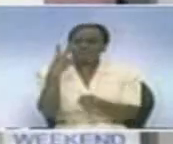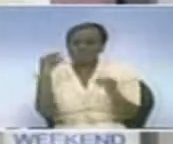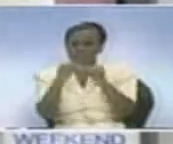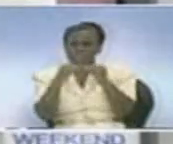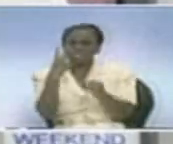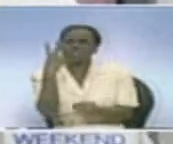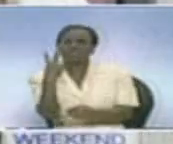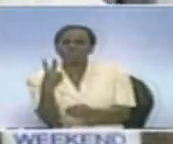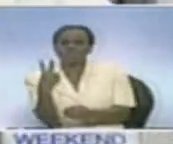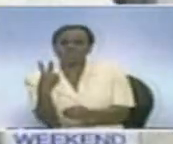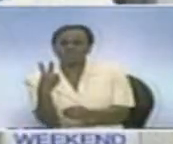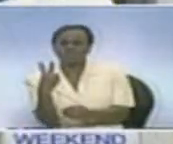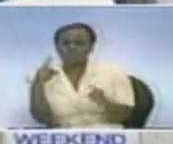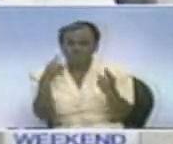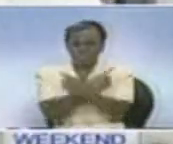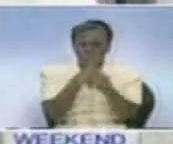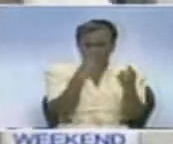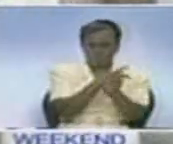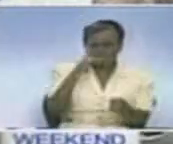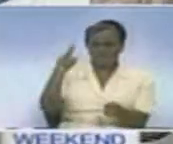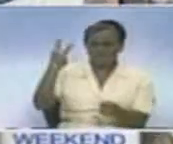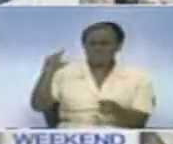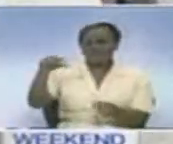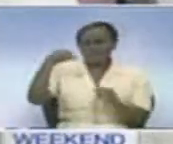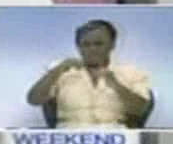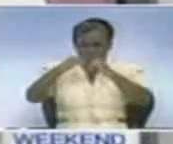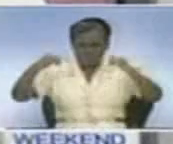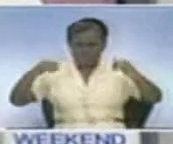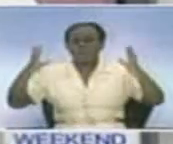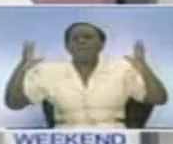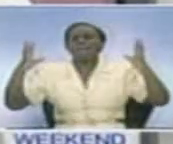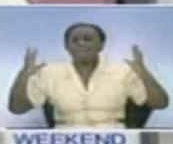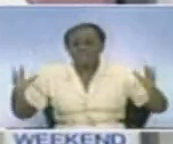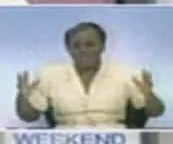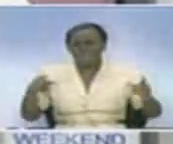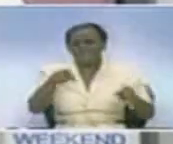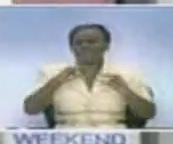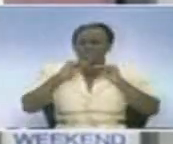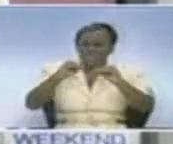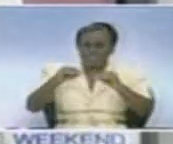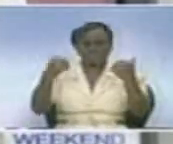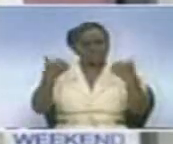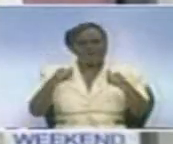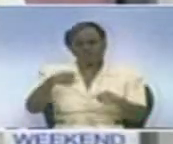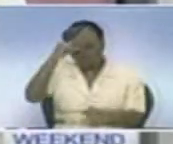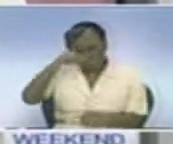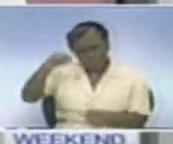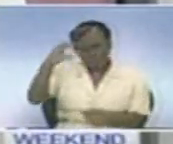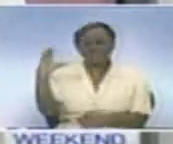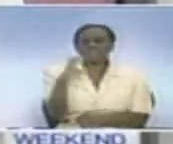Kigajo, APTC, Kenya Wildlife. The gap is too wide because they are not training people to respect the